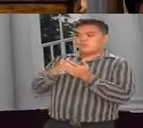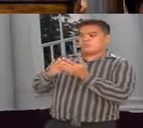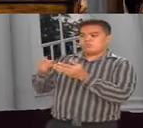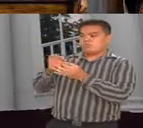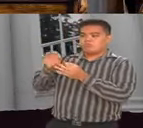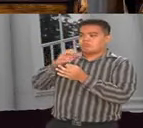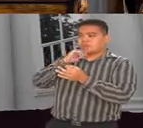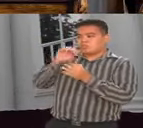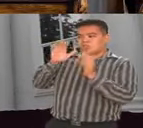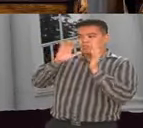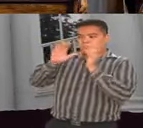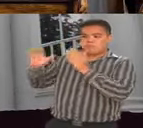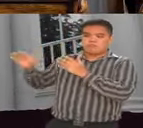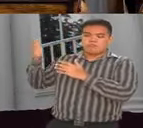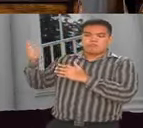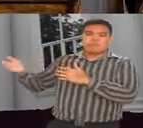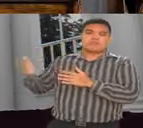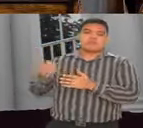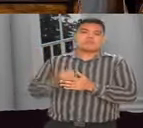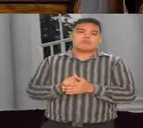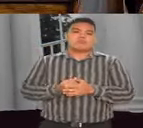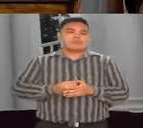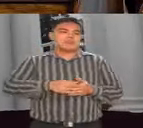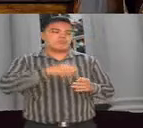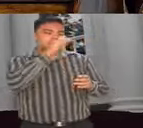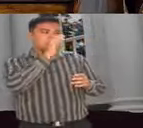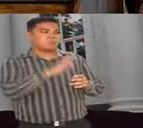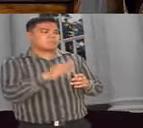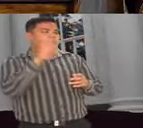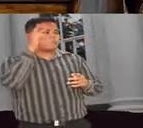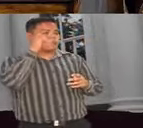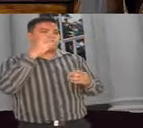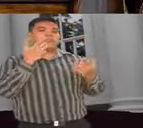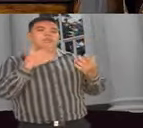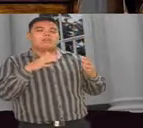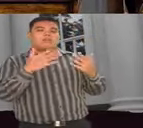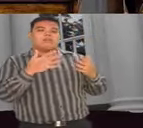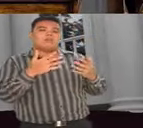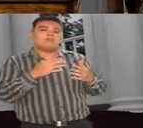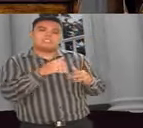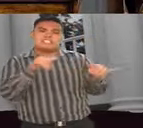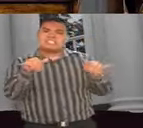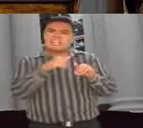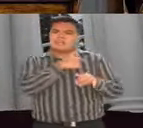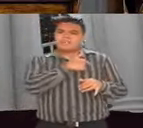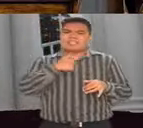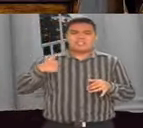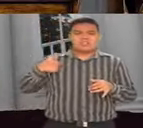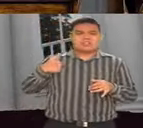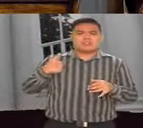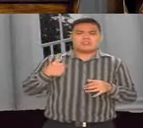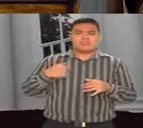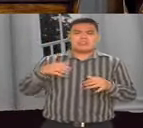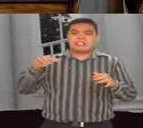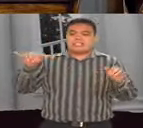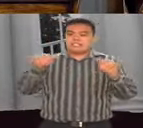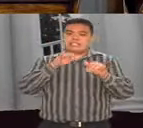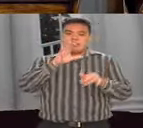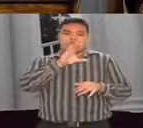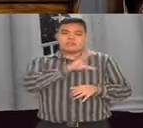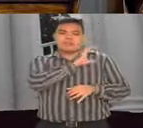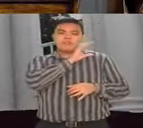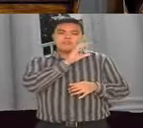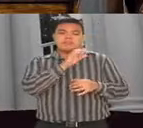never going to leave you and forsake you. And that just builds me up. Gideon had the same